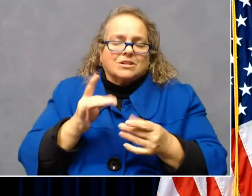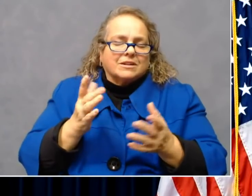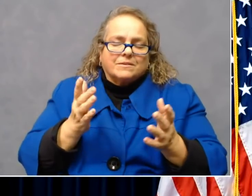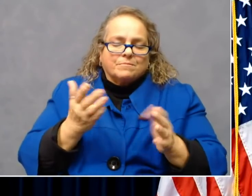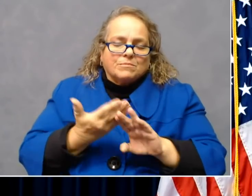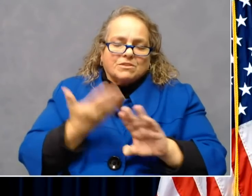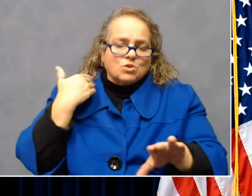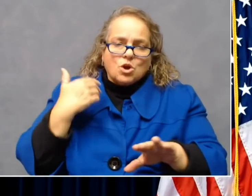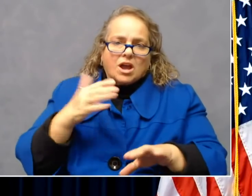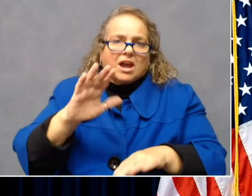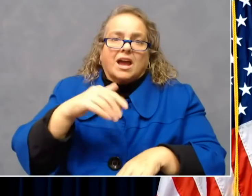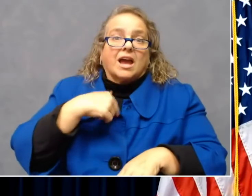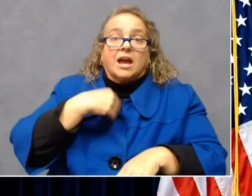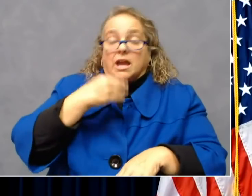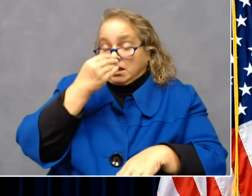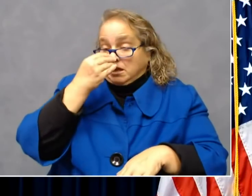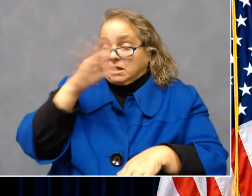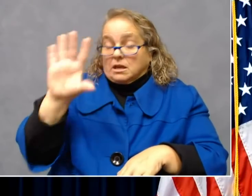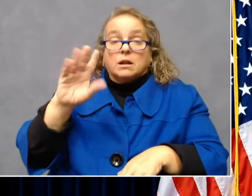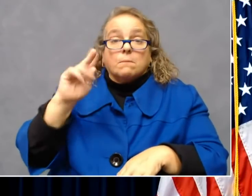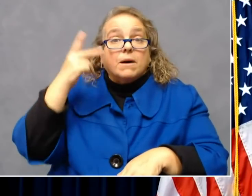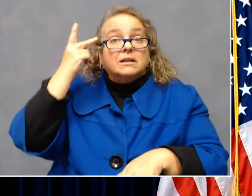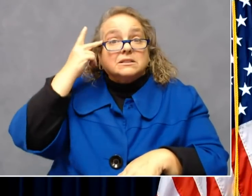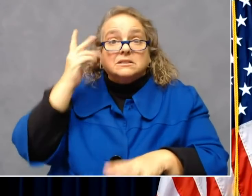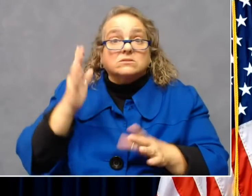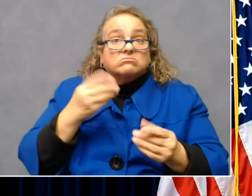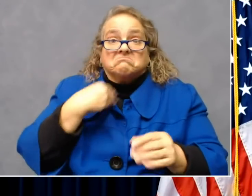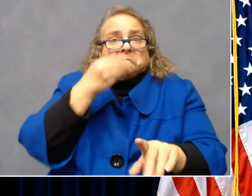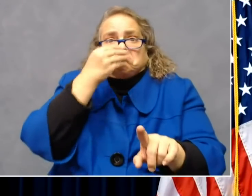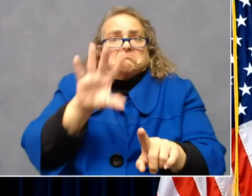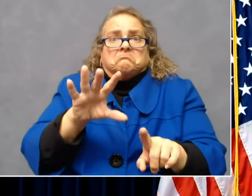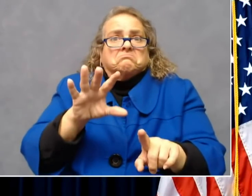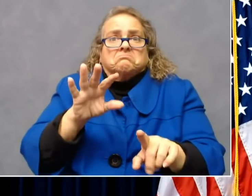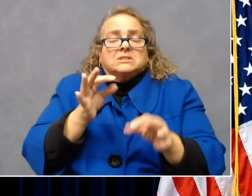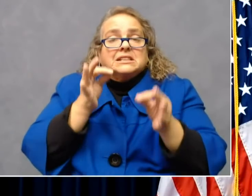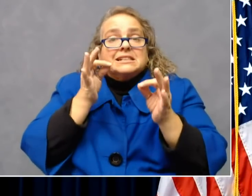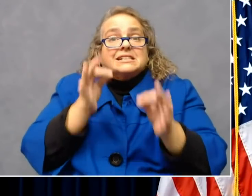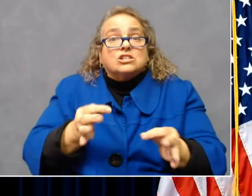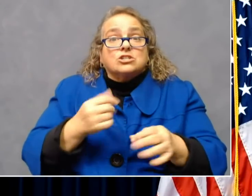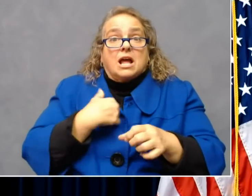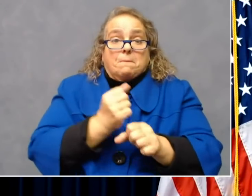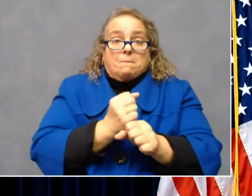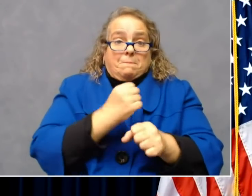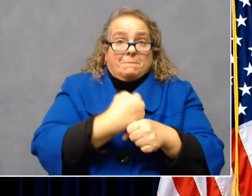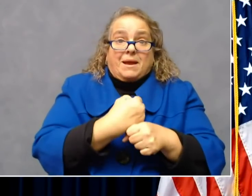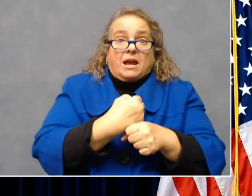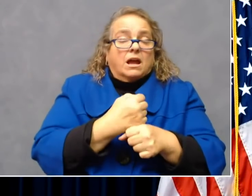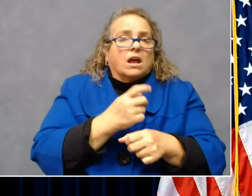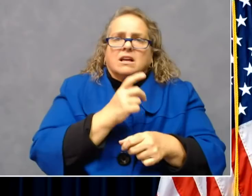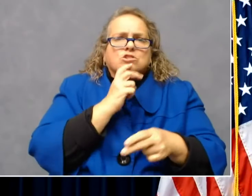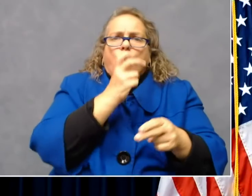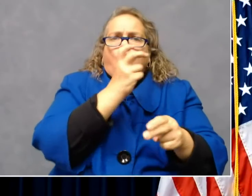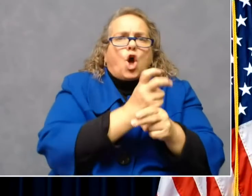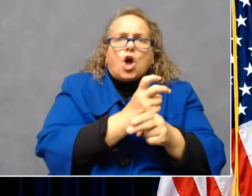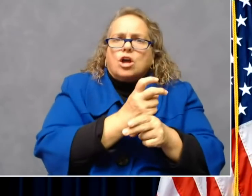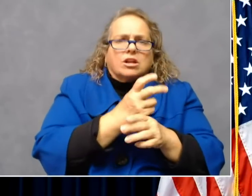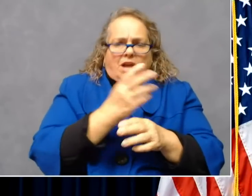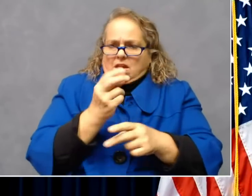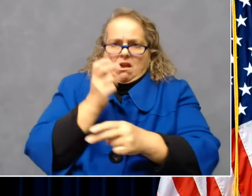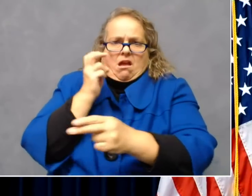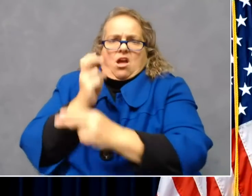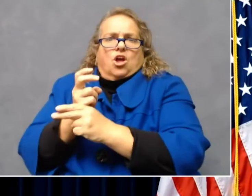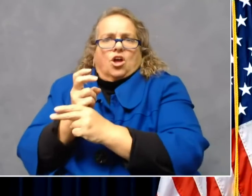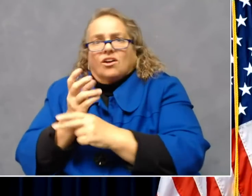The decisions I make are between bad and bad, typically. The choices that I have for